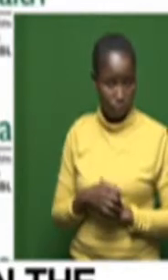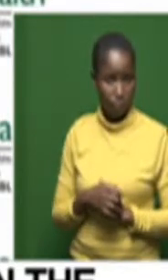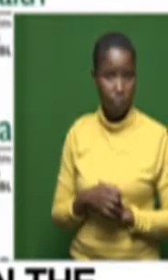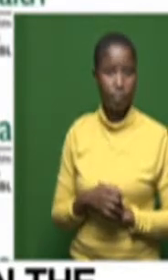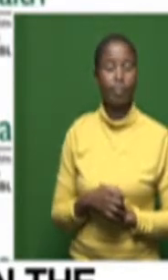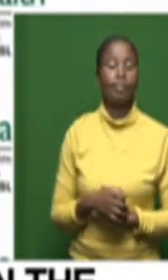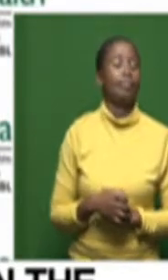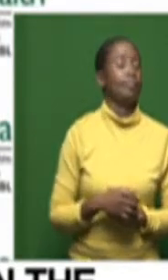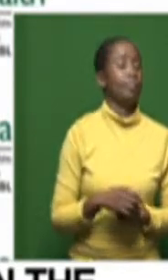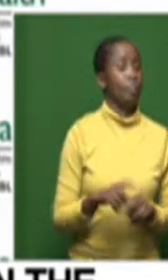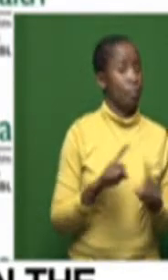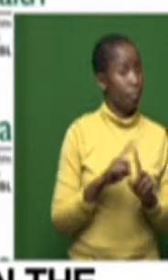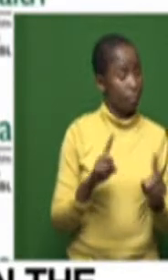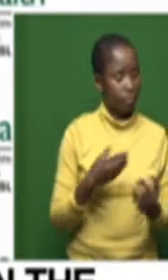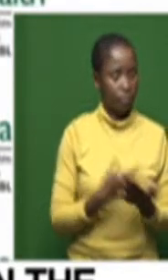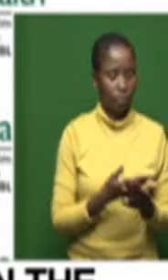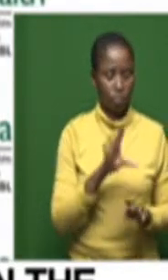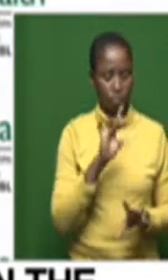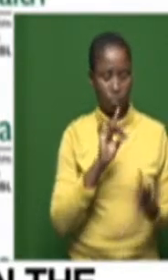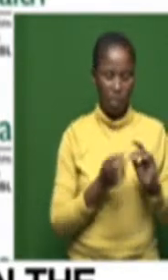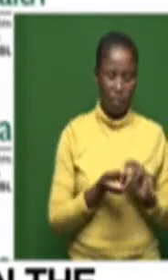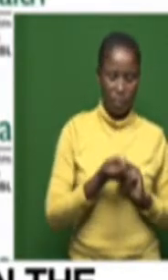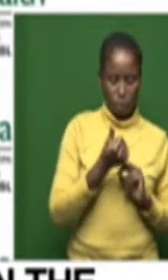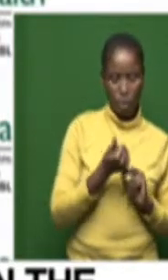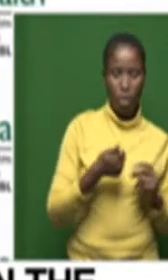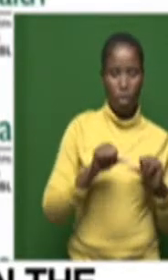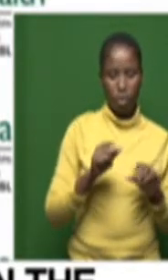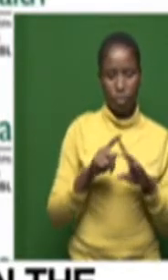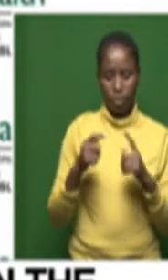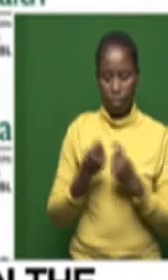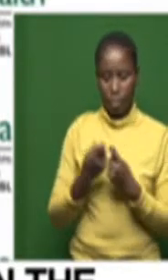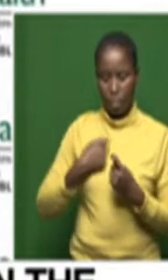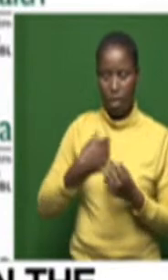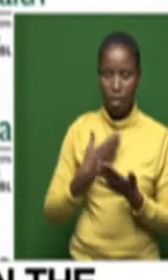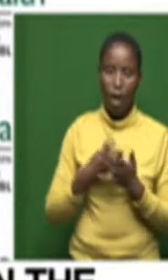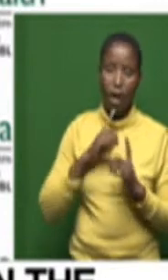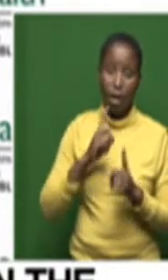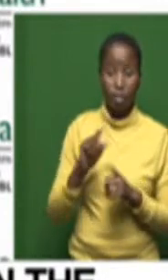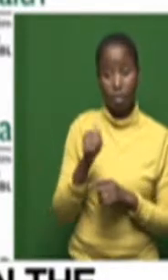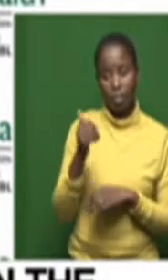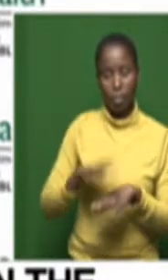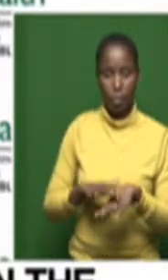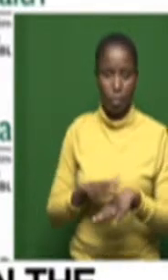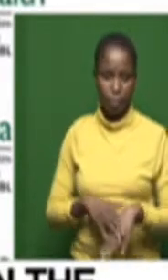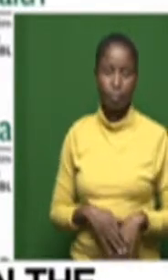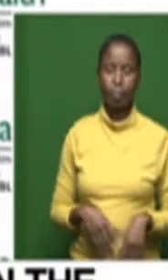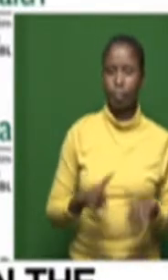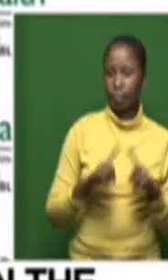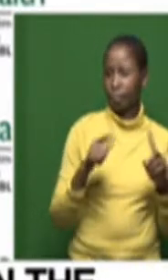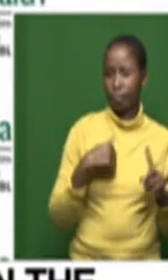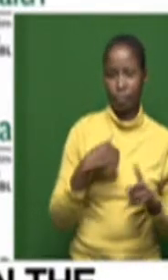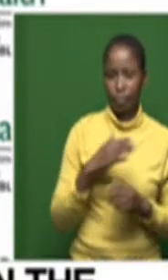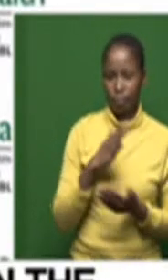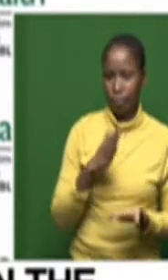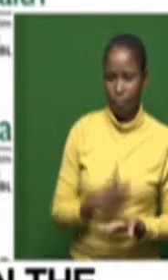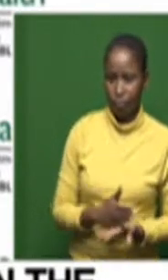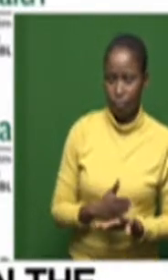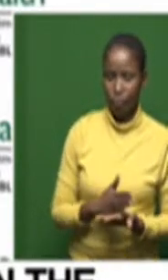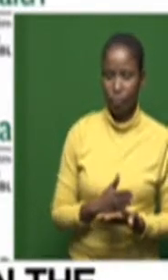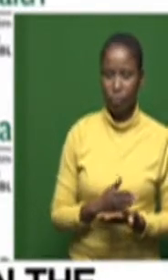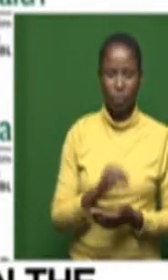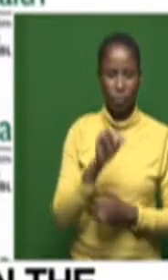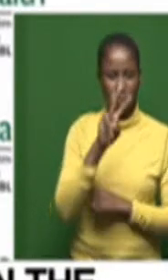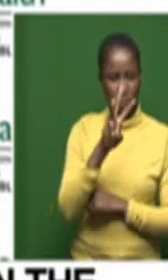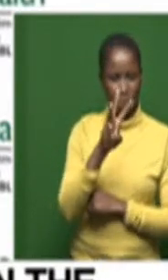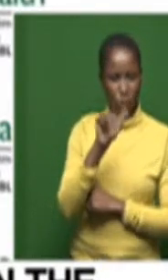Maybe let me just take a few, then the team can take the others. I'm not sure, Foster, with the waiver letter, what